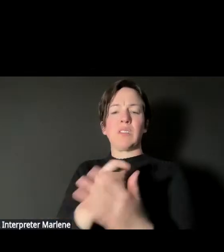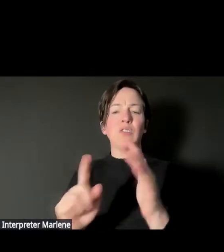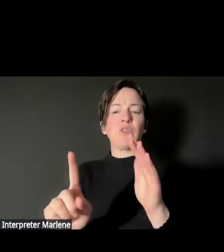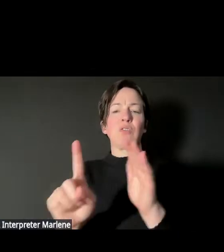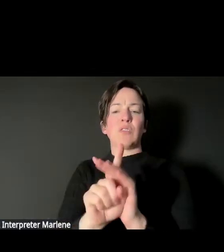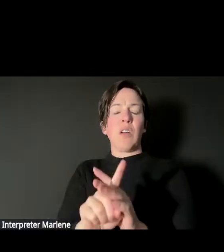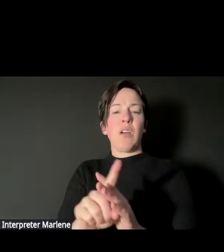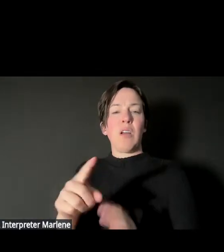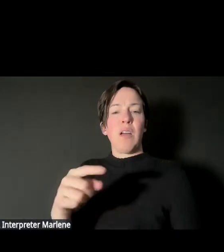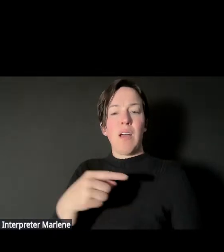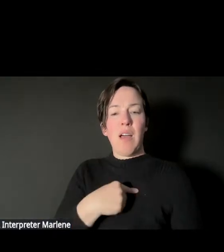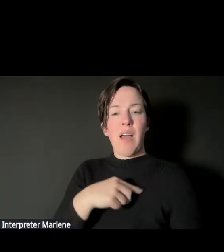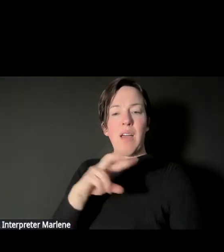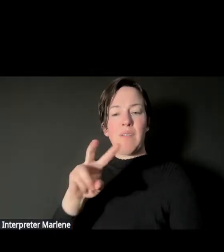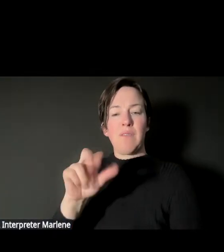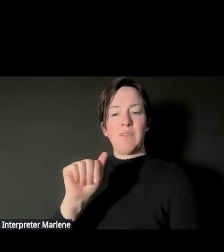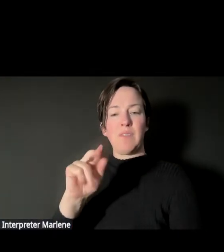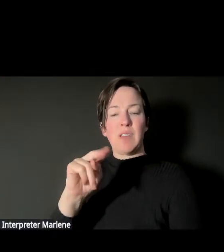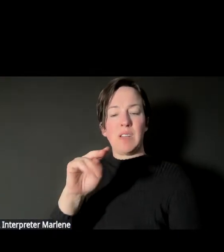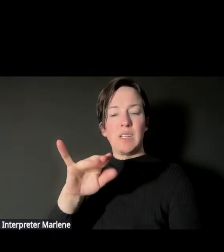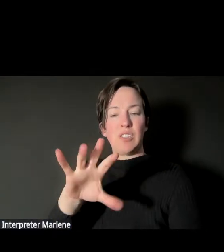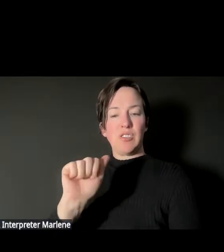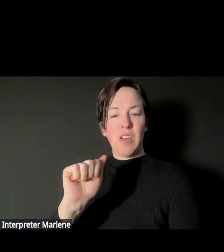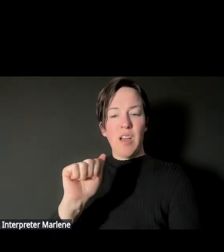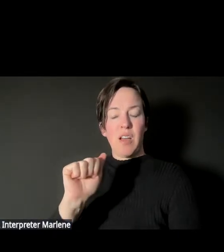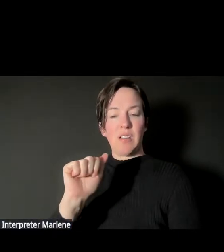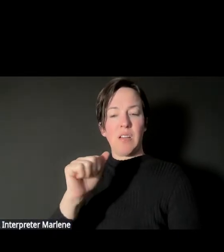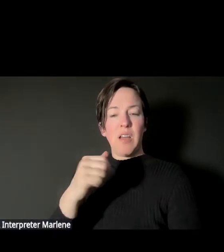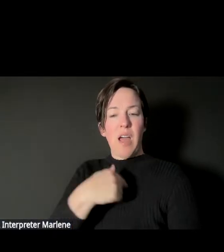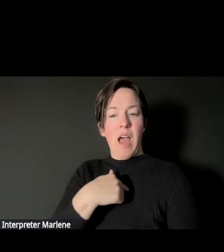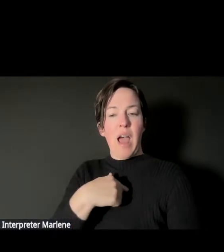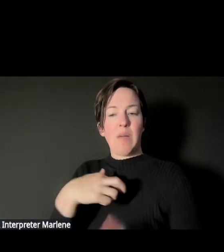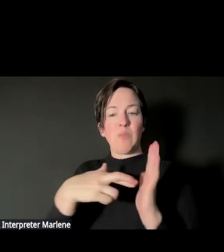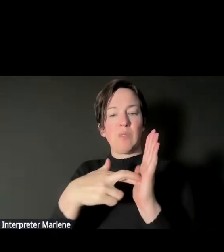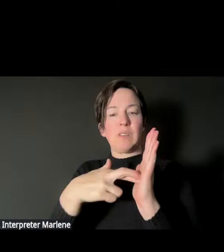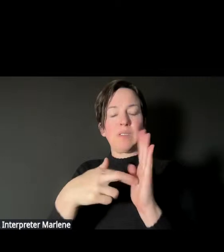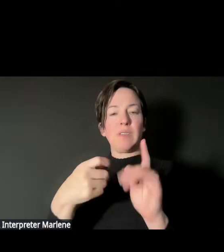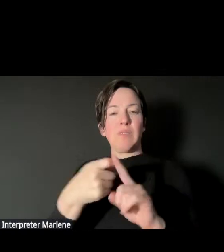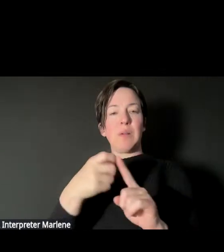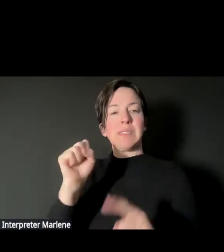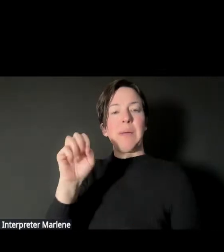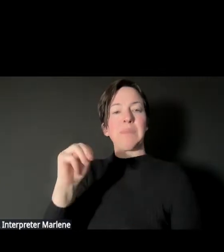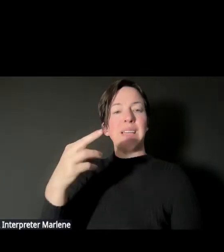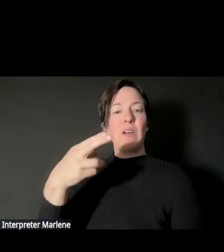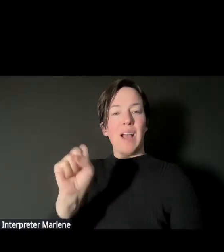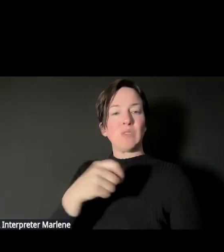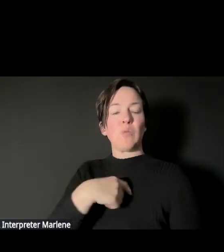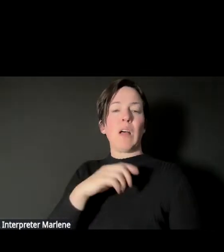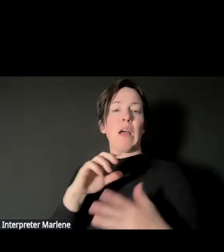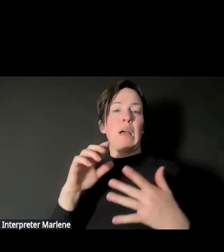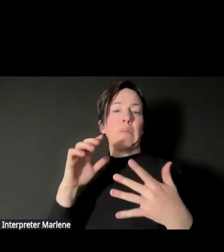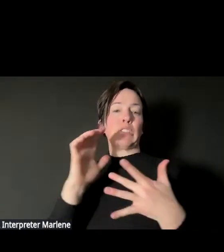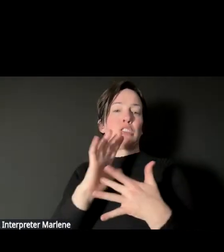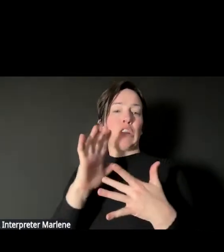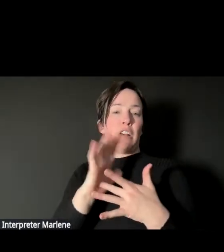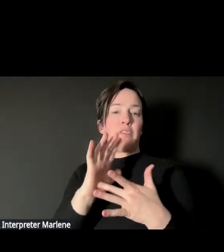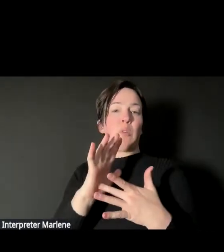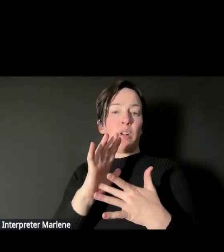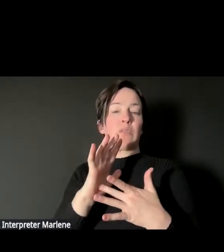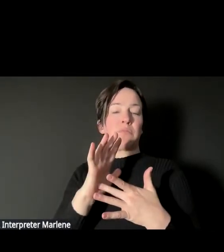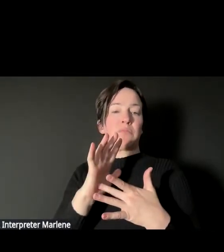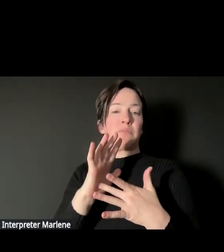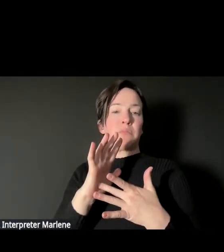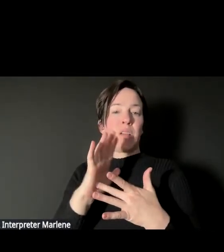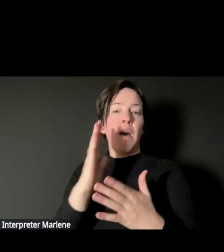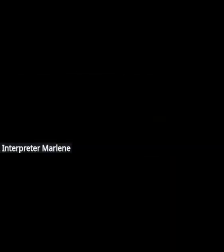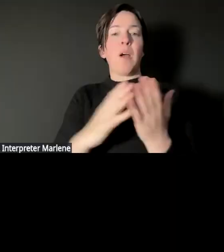Vinisha Sharma, and I'm a student board representative from San Mateo High School. I'm a sophomore. I'm part of the